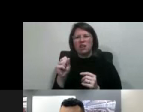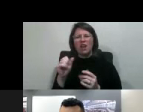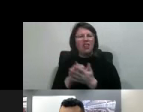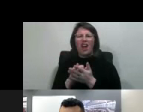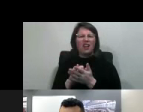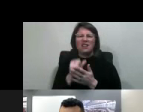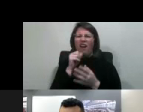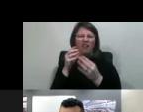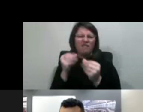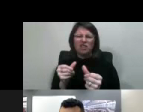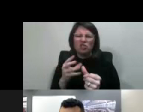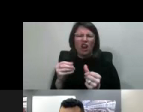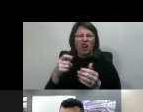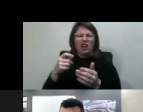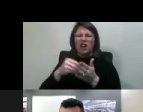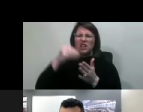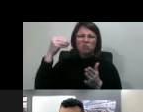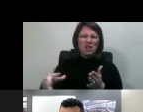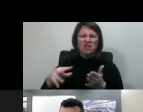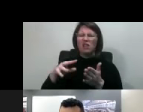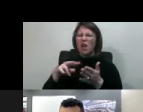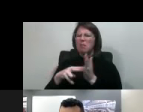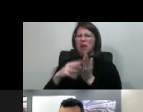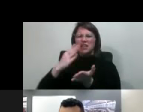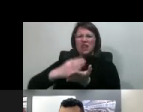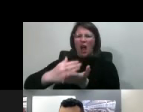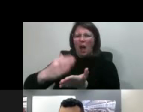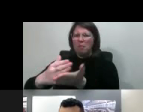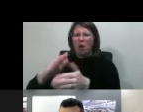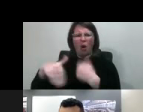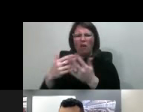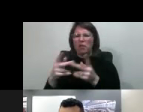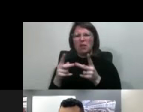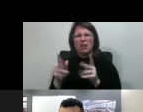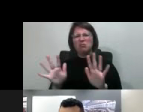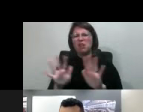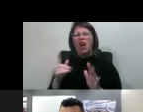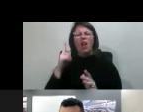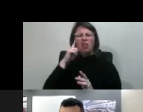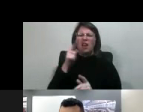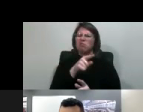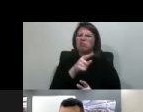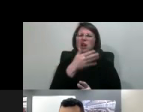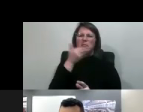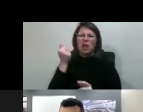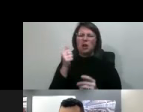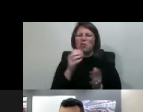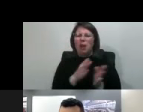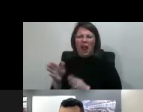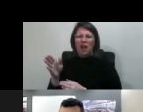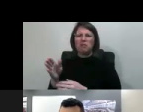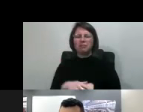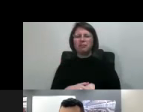we're not sure it really could hit all the stations the way we wanted to. So we thought this was the better plan. One thing I will note